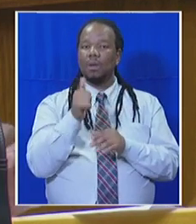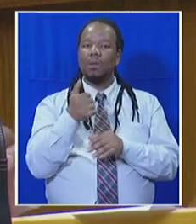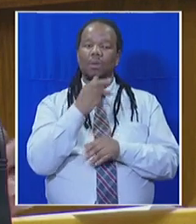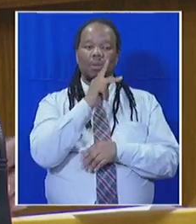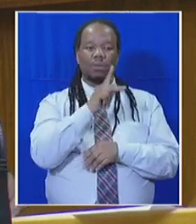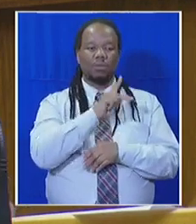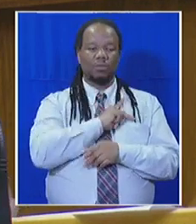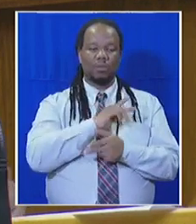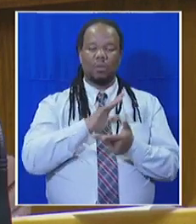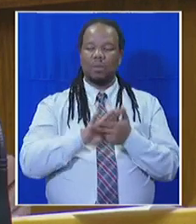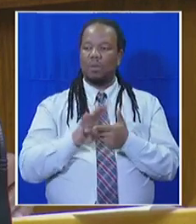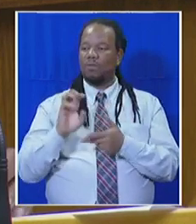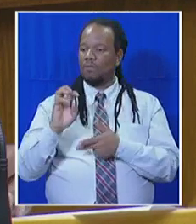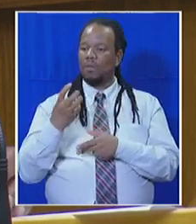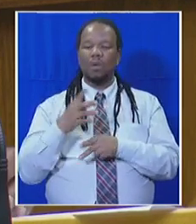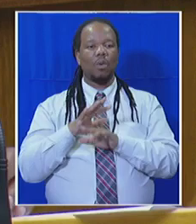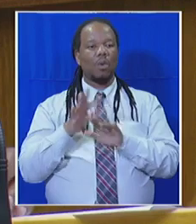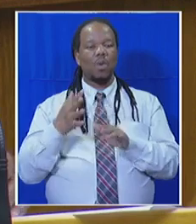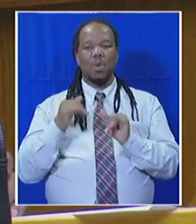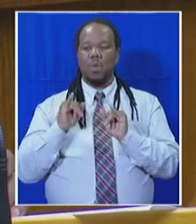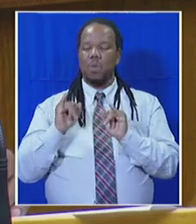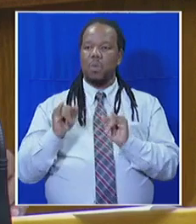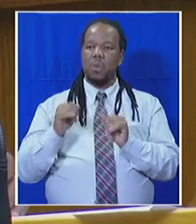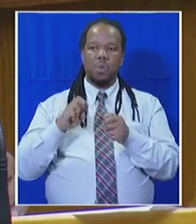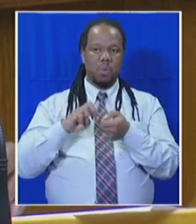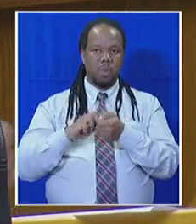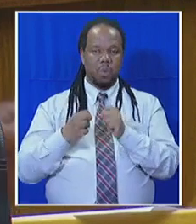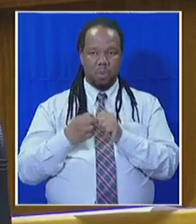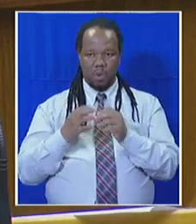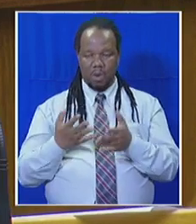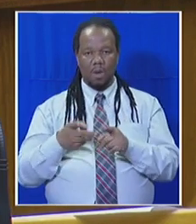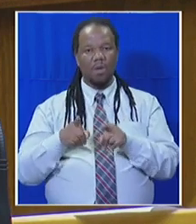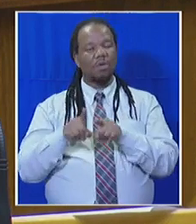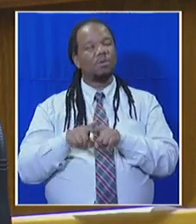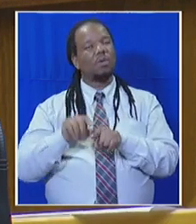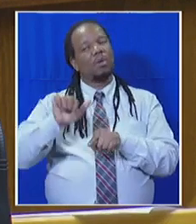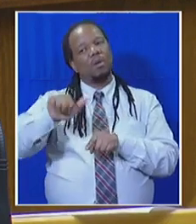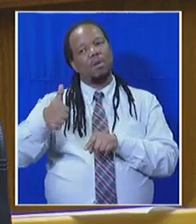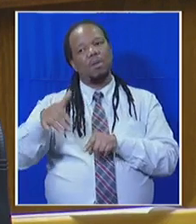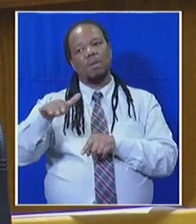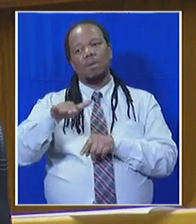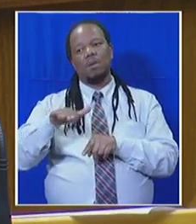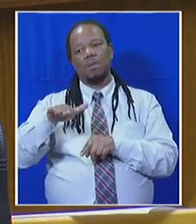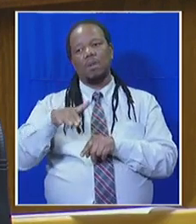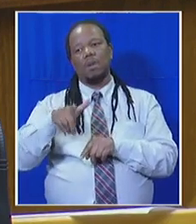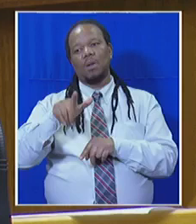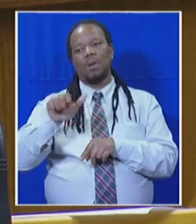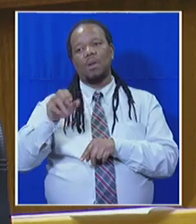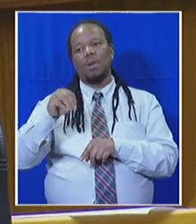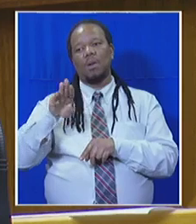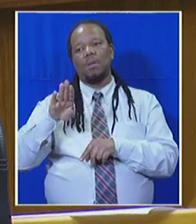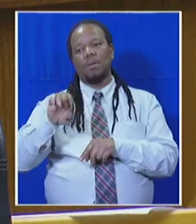ne-Free State as disaster areas. We see also kuma district afana nelembe ukuthi abantu